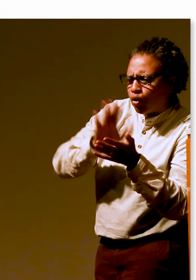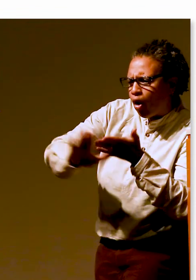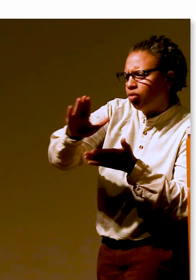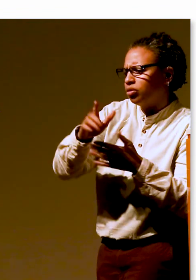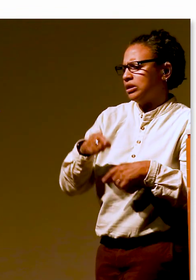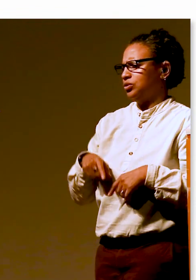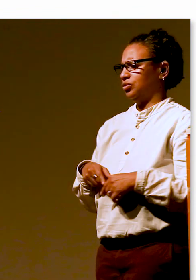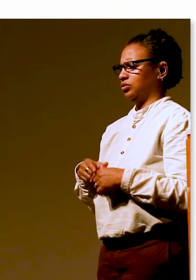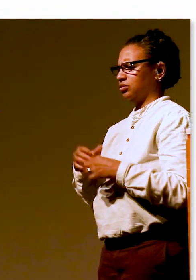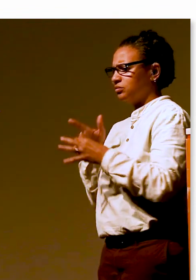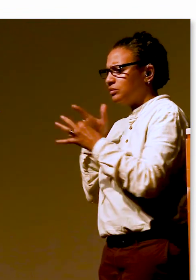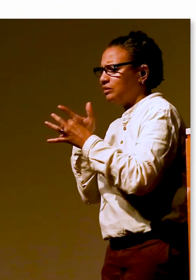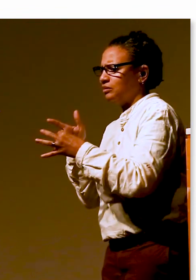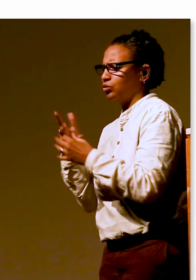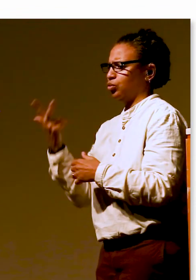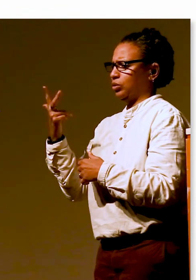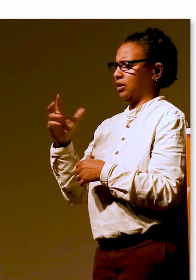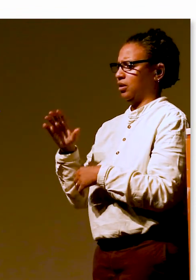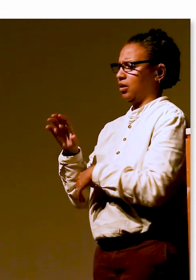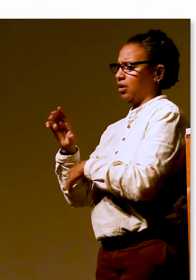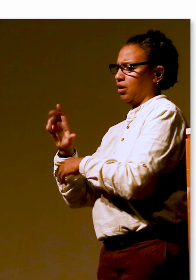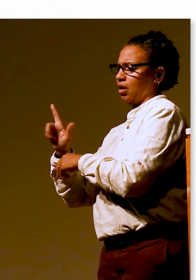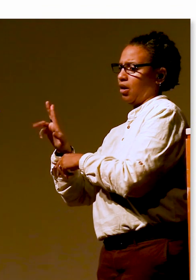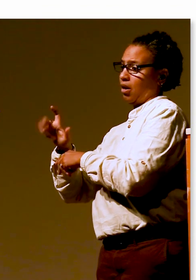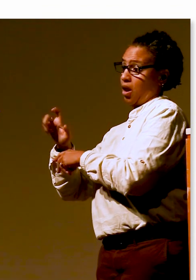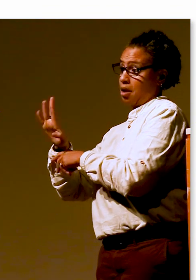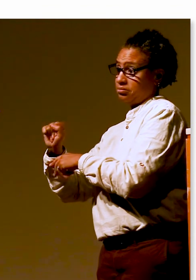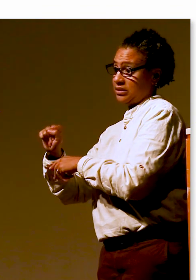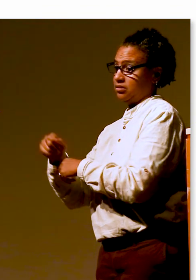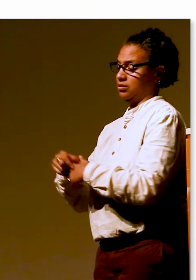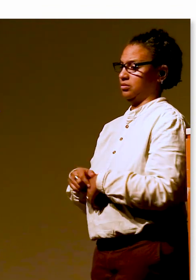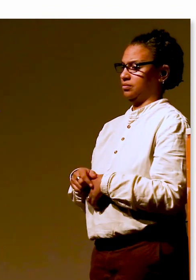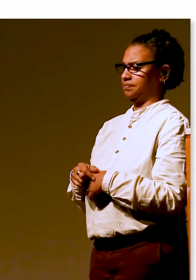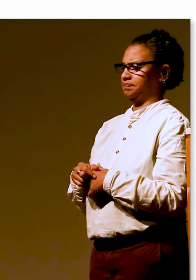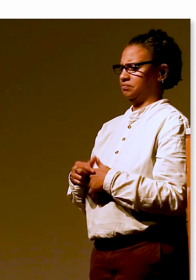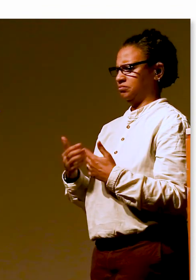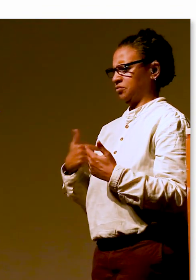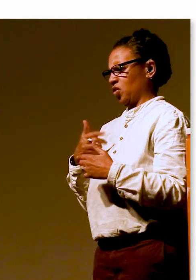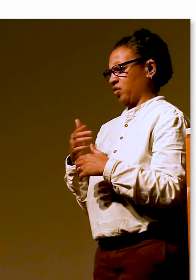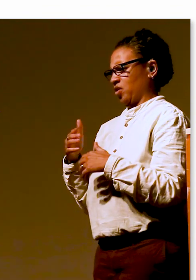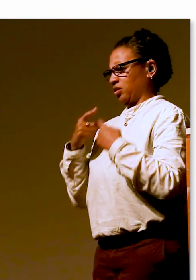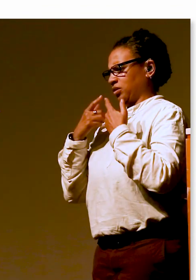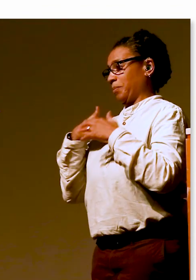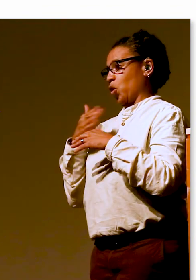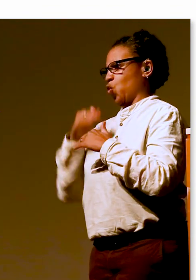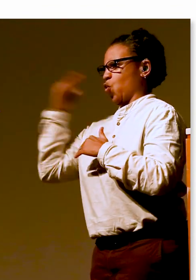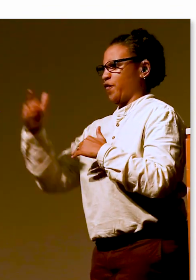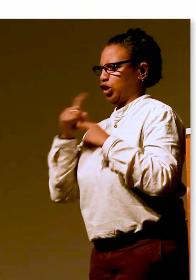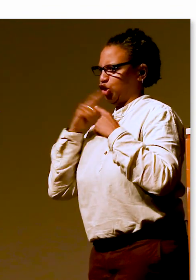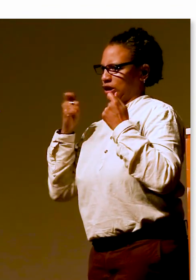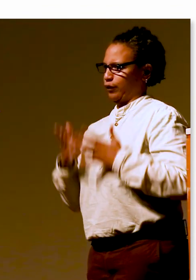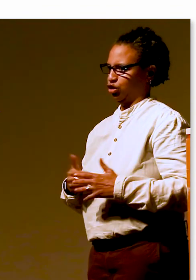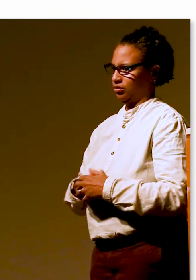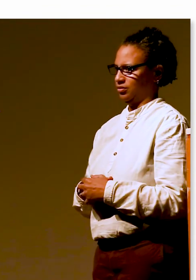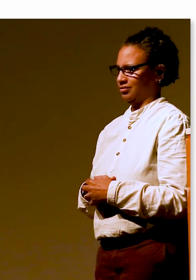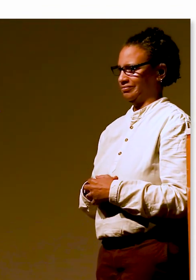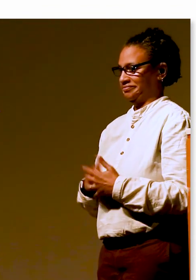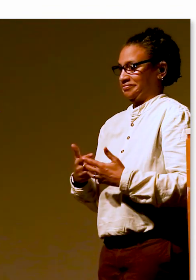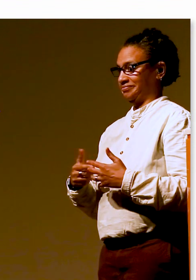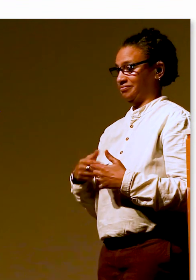because, this is no surprise, I'm overachiever type. But I was doing so many things that were not supposed to